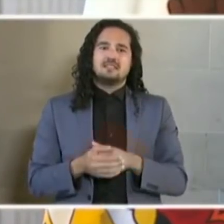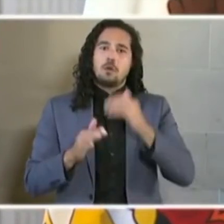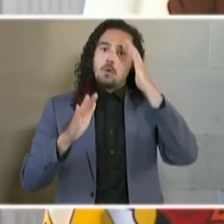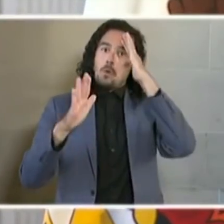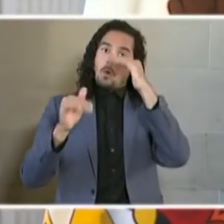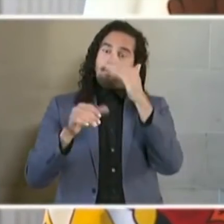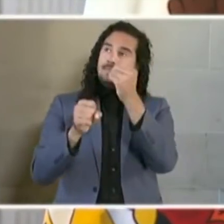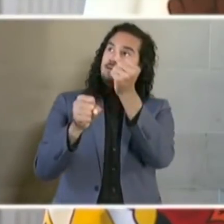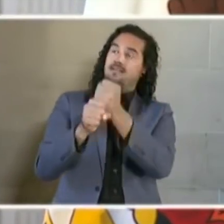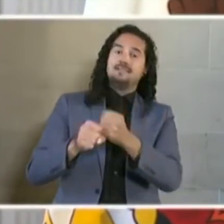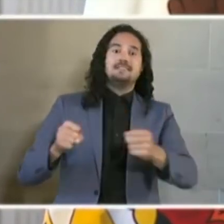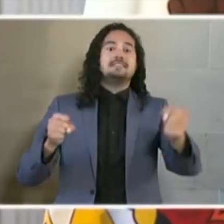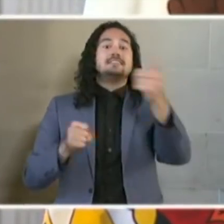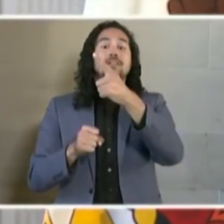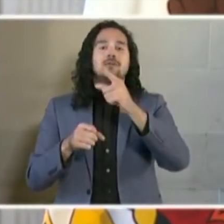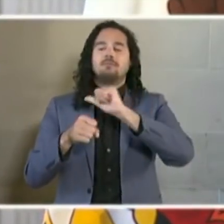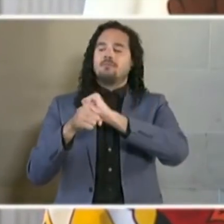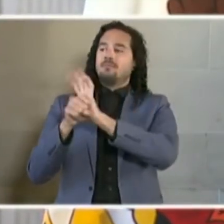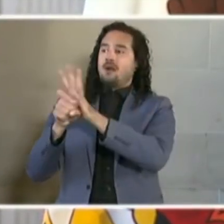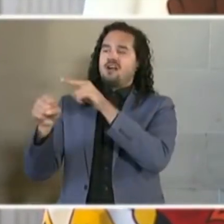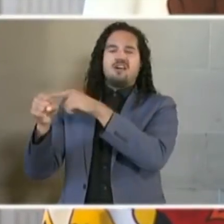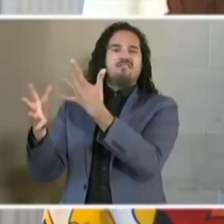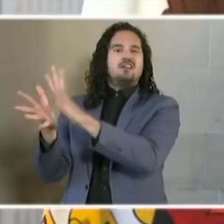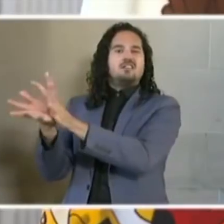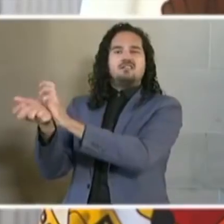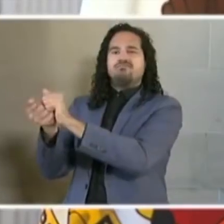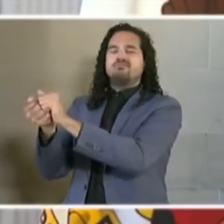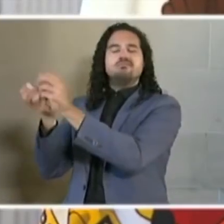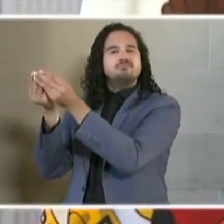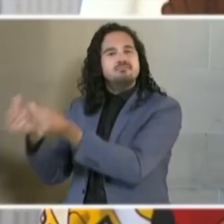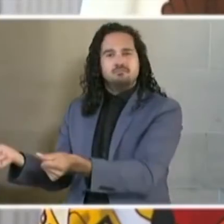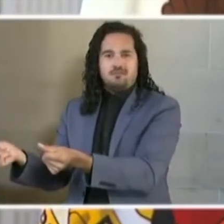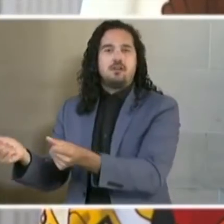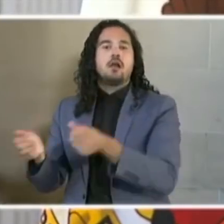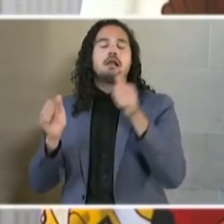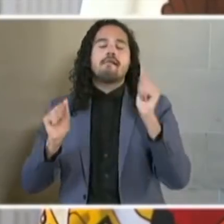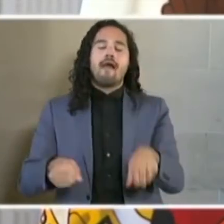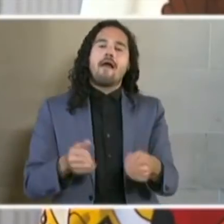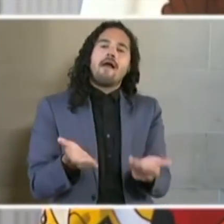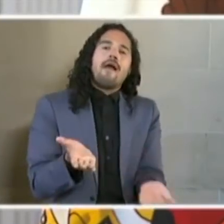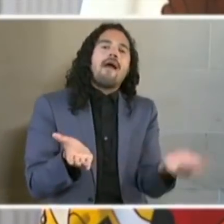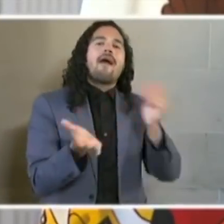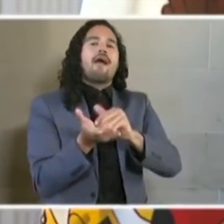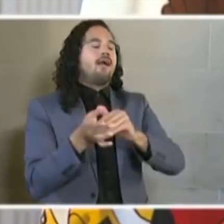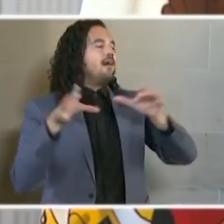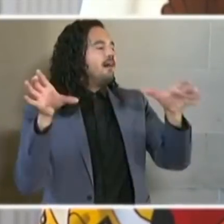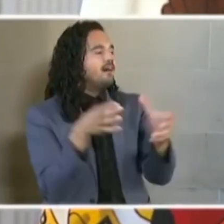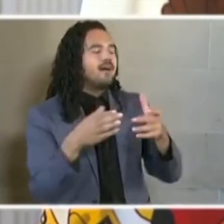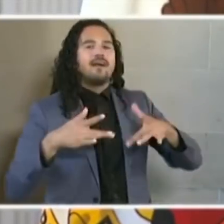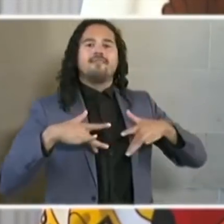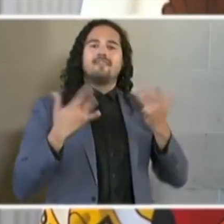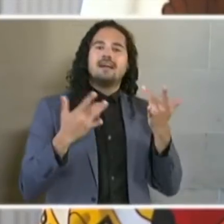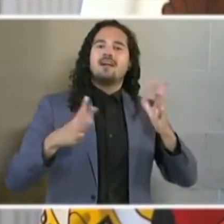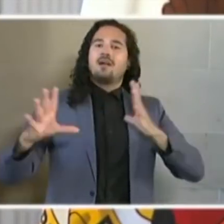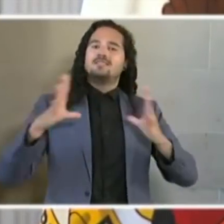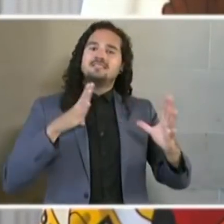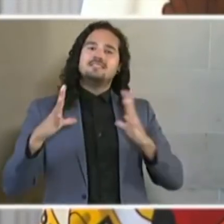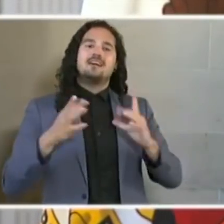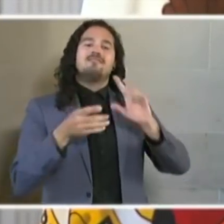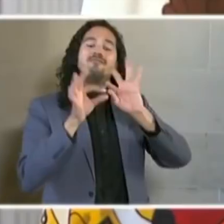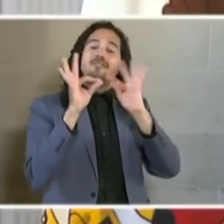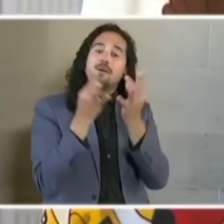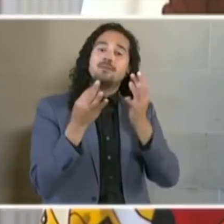us and we can get together with our loved ones in close contact, hugging,